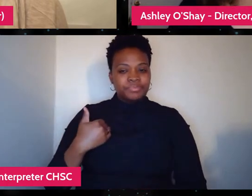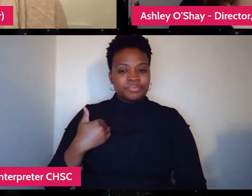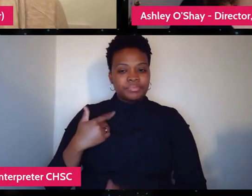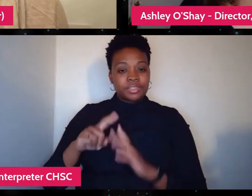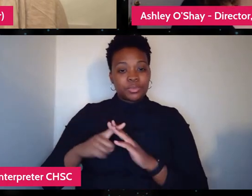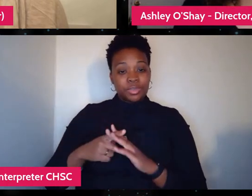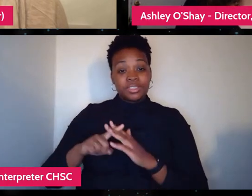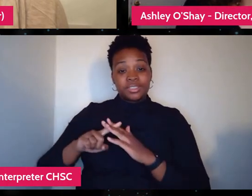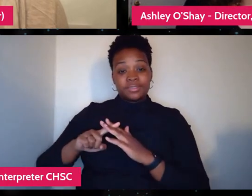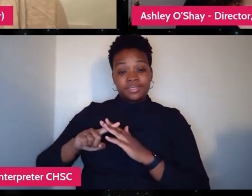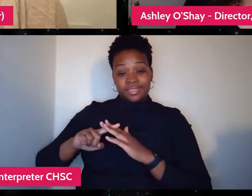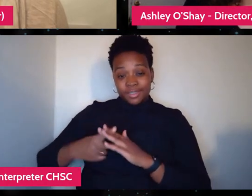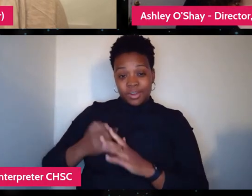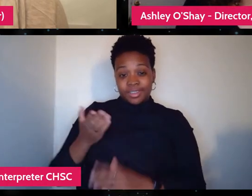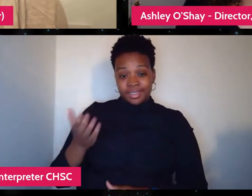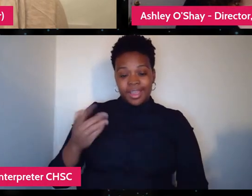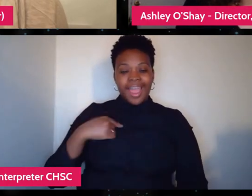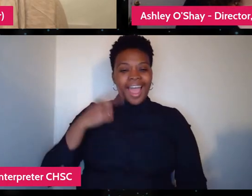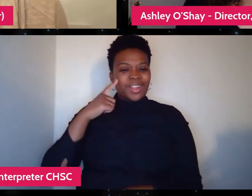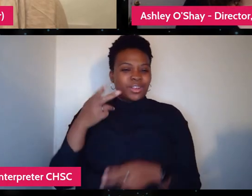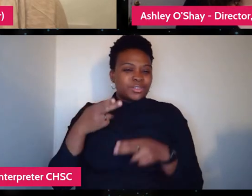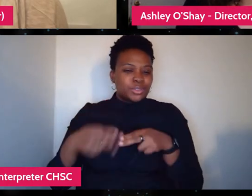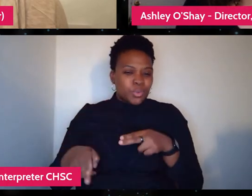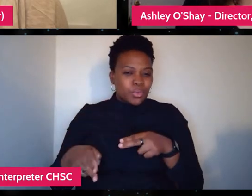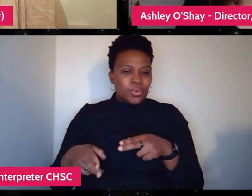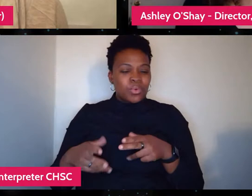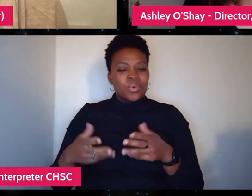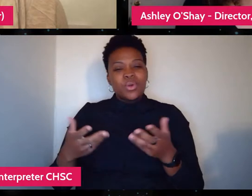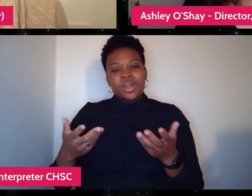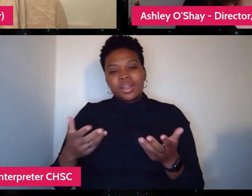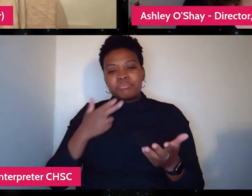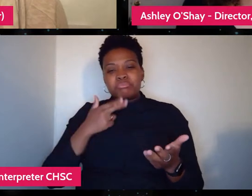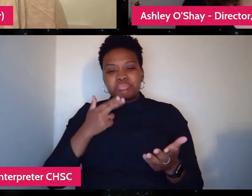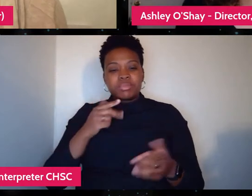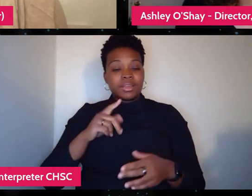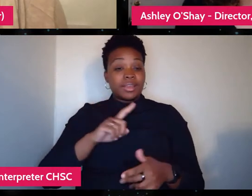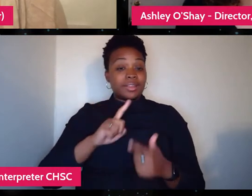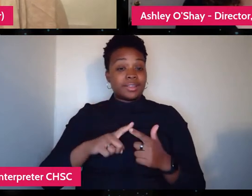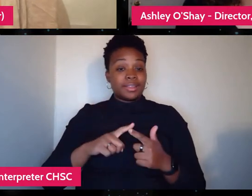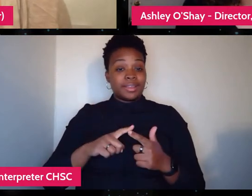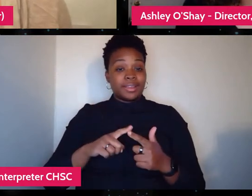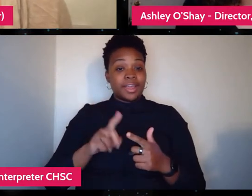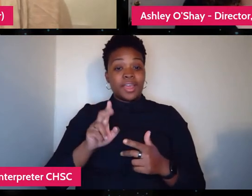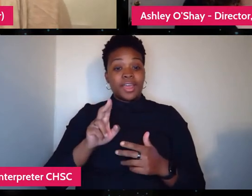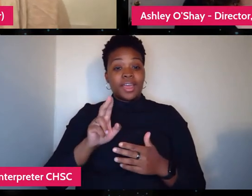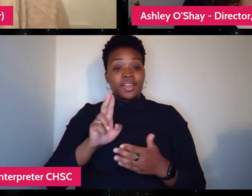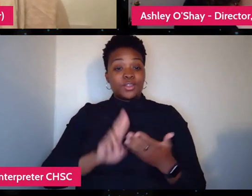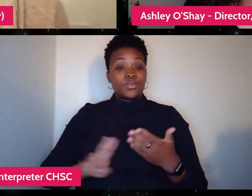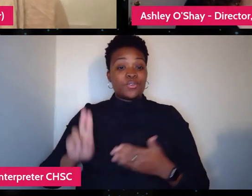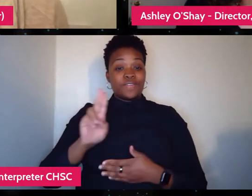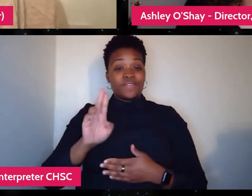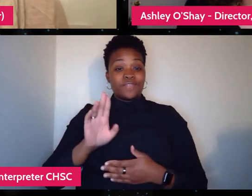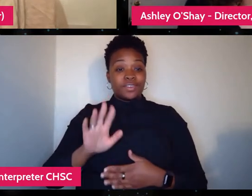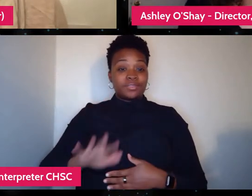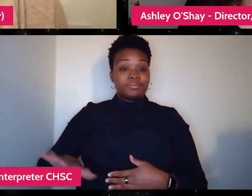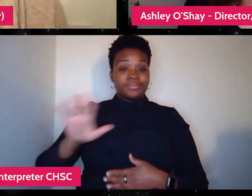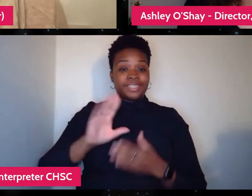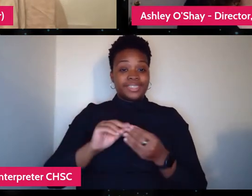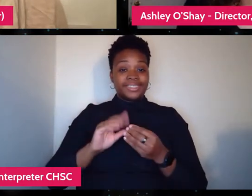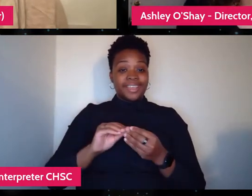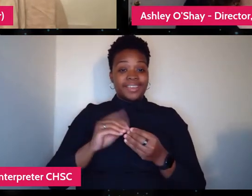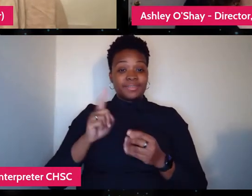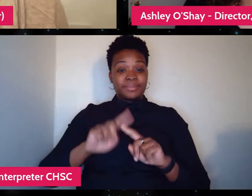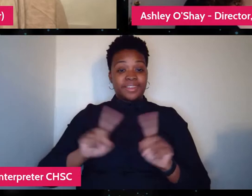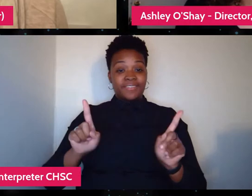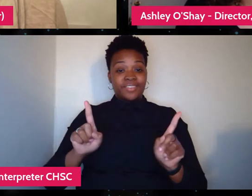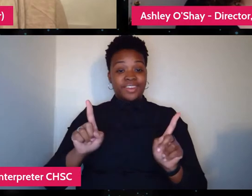originally started there, and I thought it was gonna be a short, and then the universe said otherwise. A couple months later,